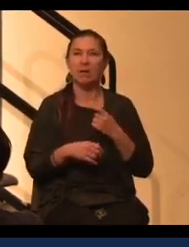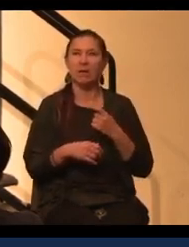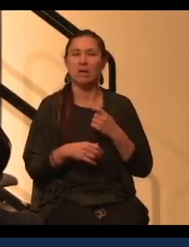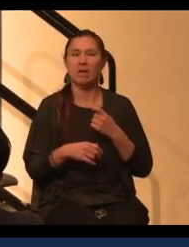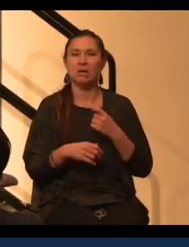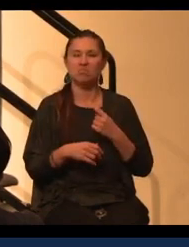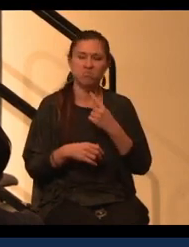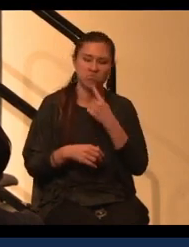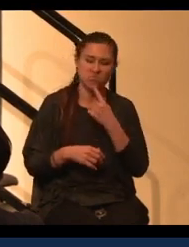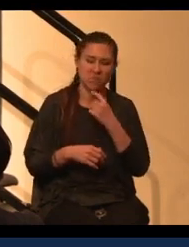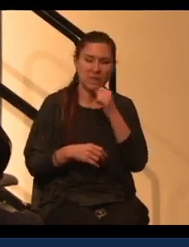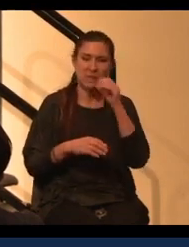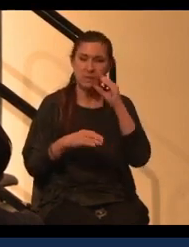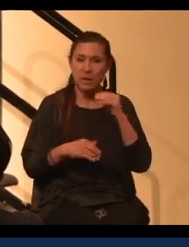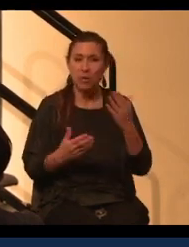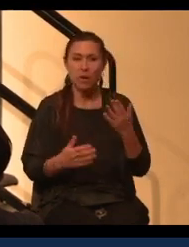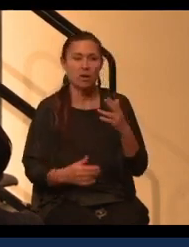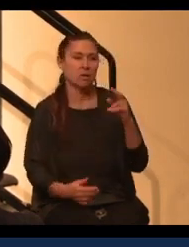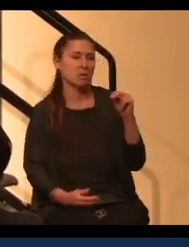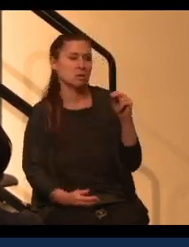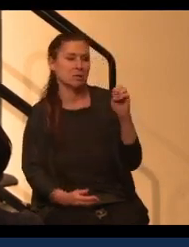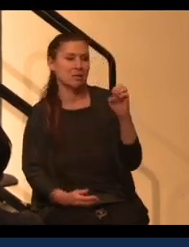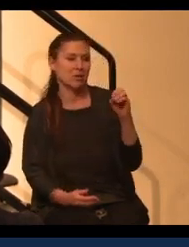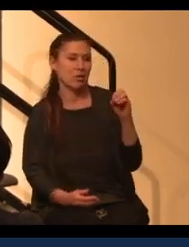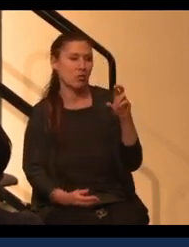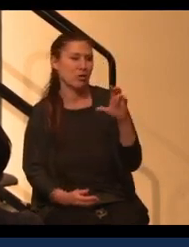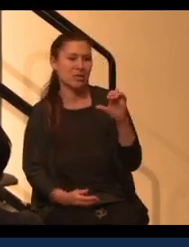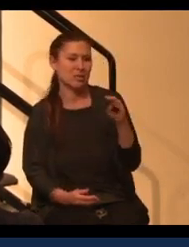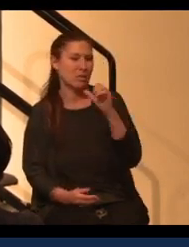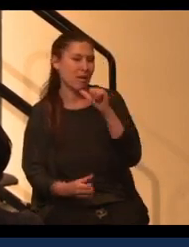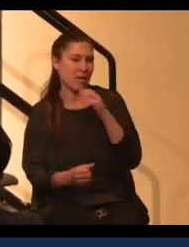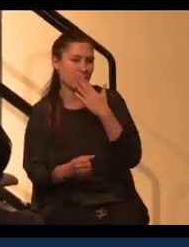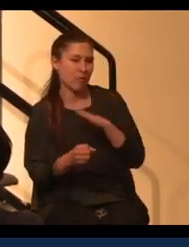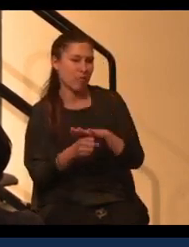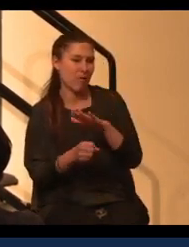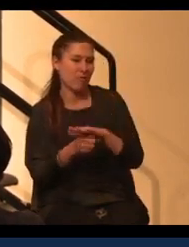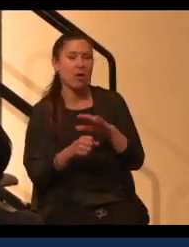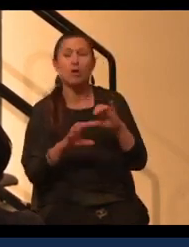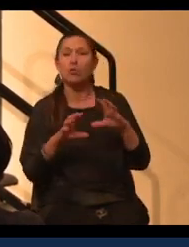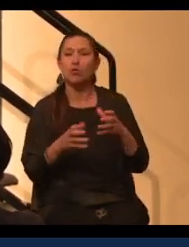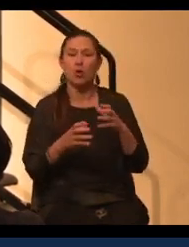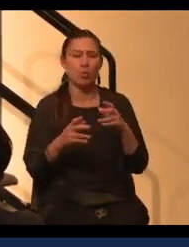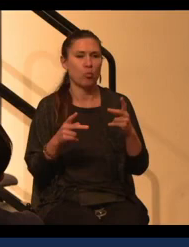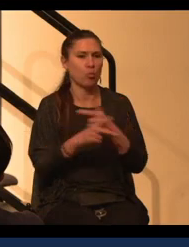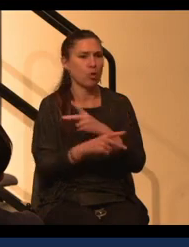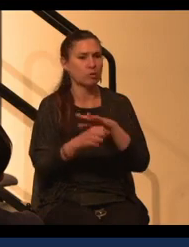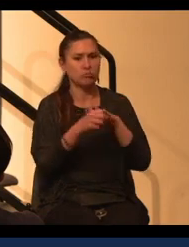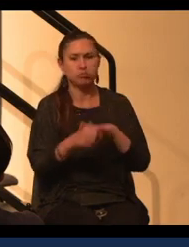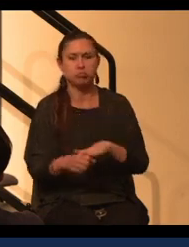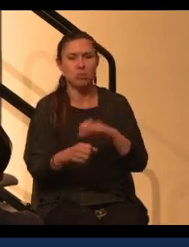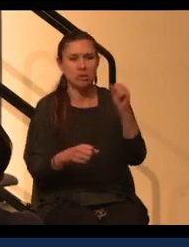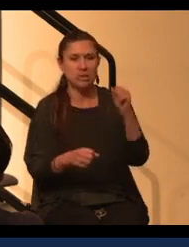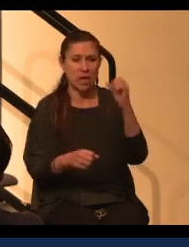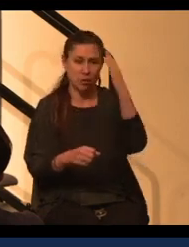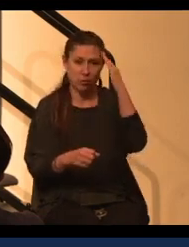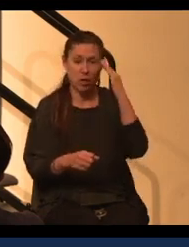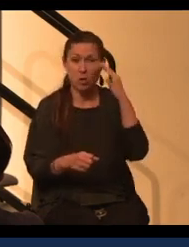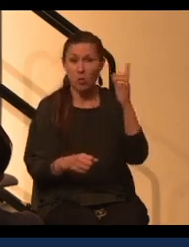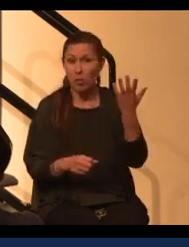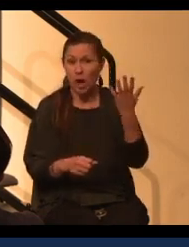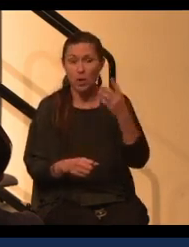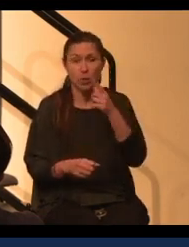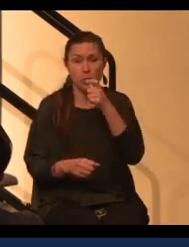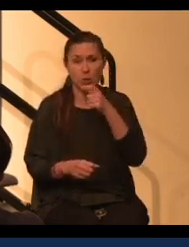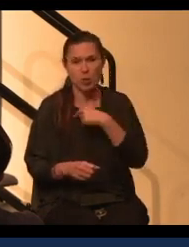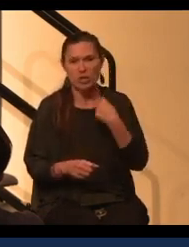to see, and neo-racism didn't explain it. The group that was most mistreated in South Korea were actually the Chinese.